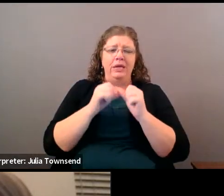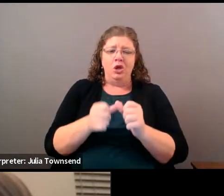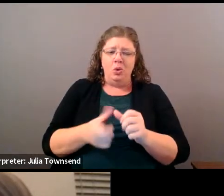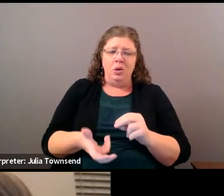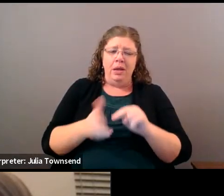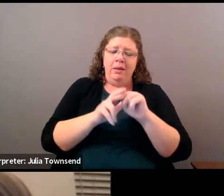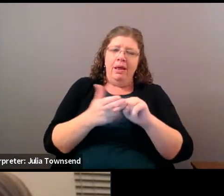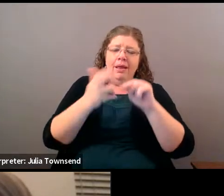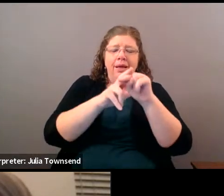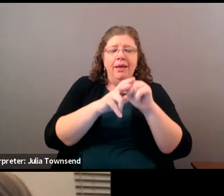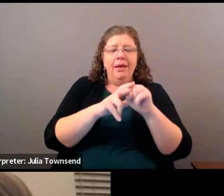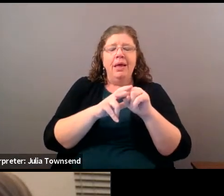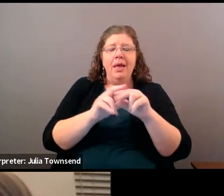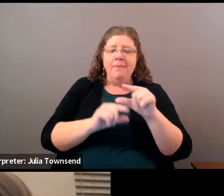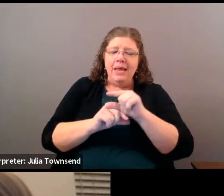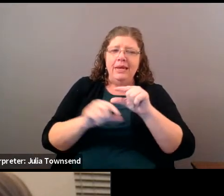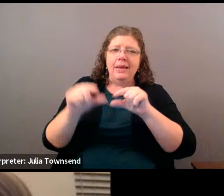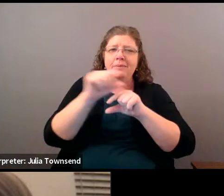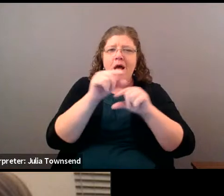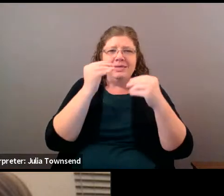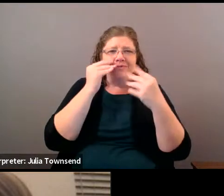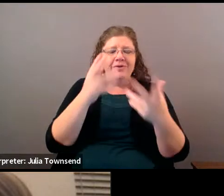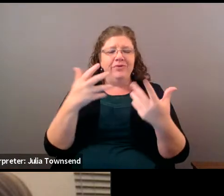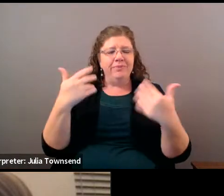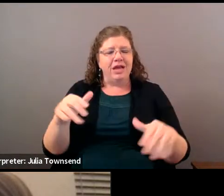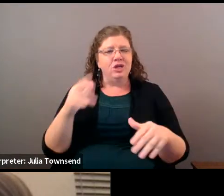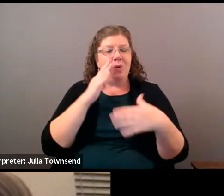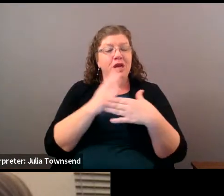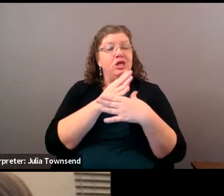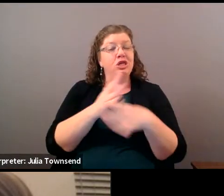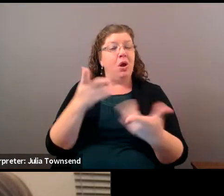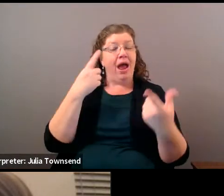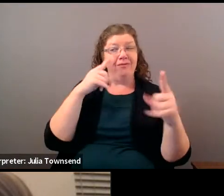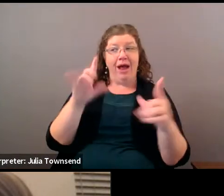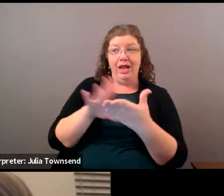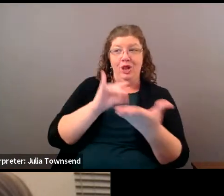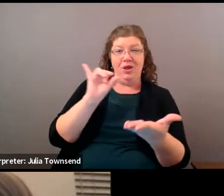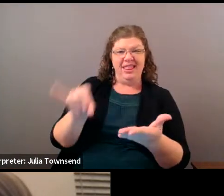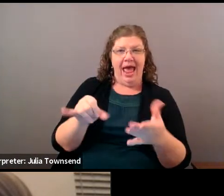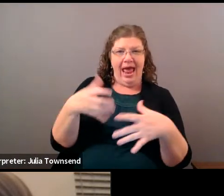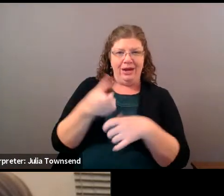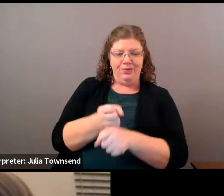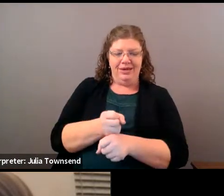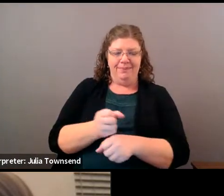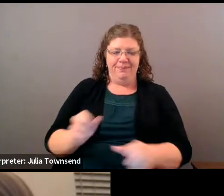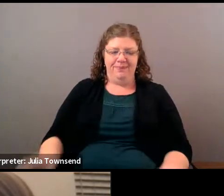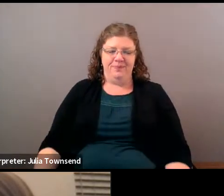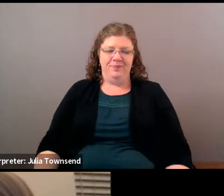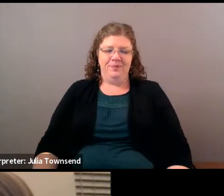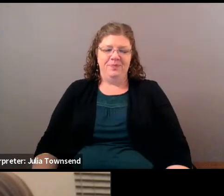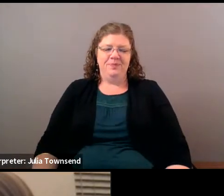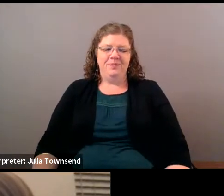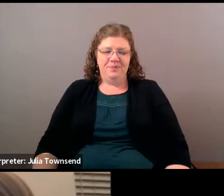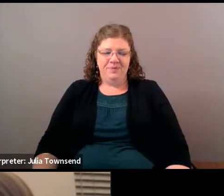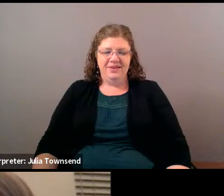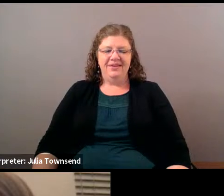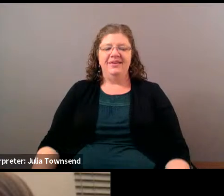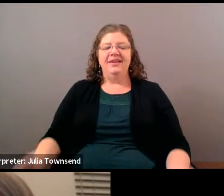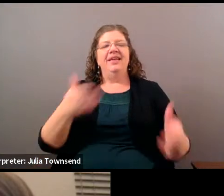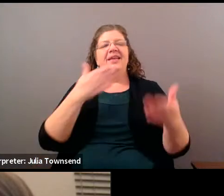of building blocks of information. So I just wanted to share that I finally got there. Thank you. Any other